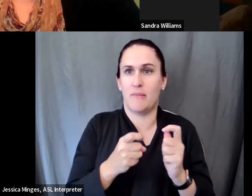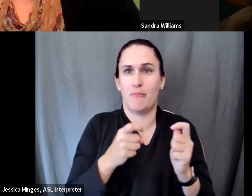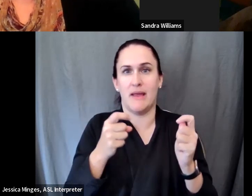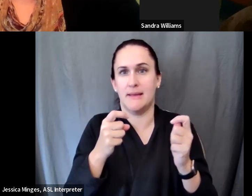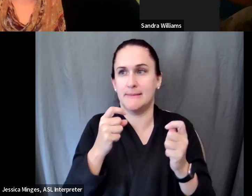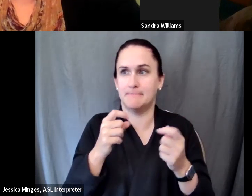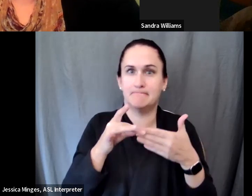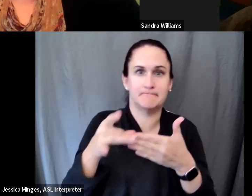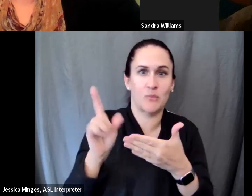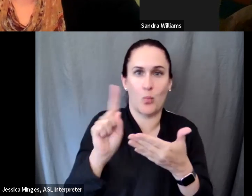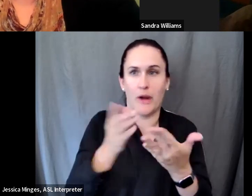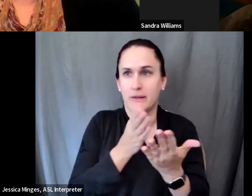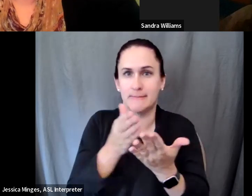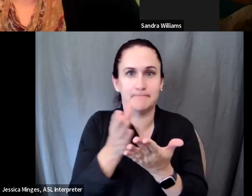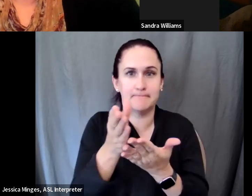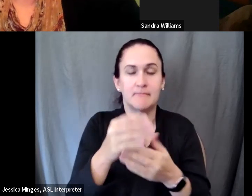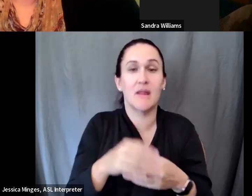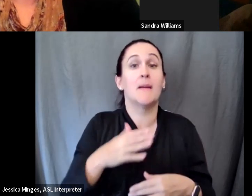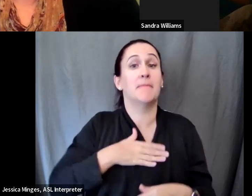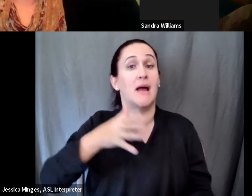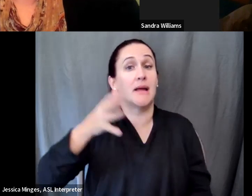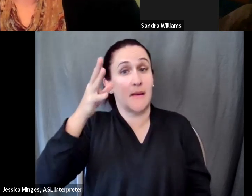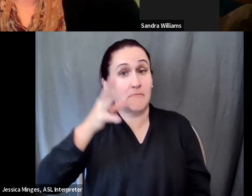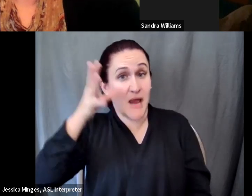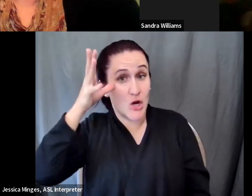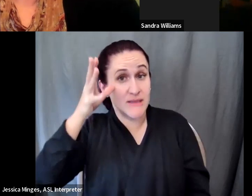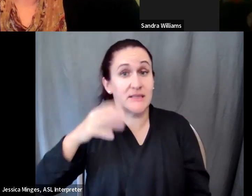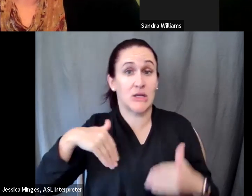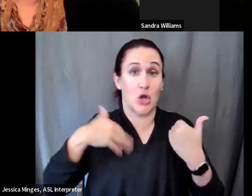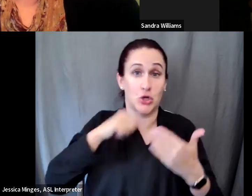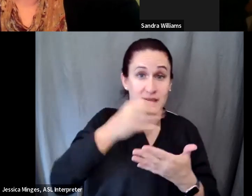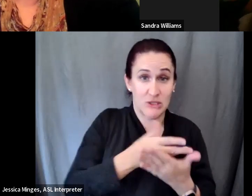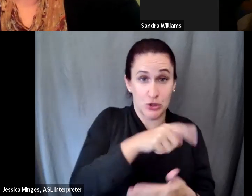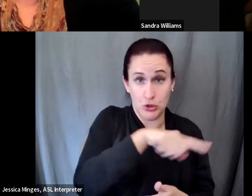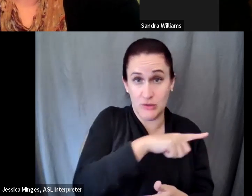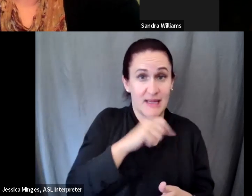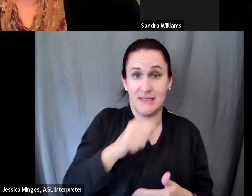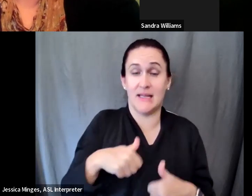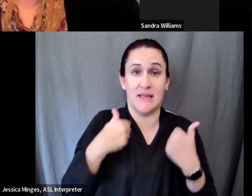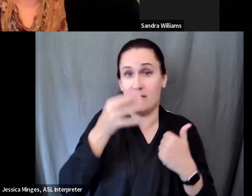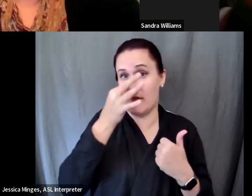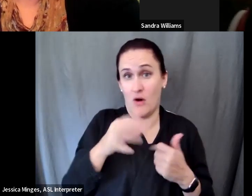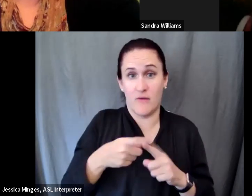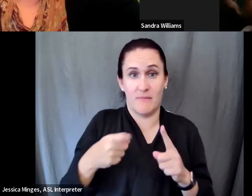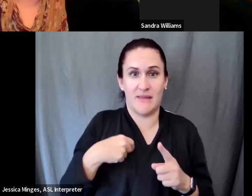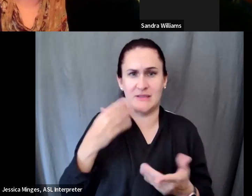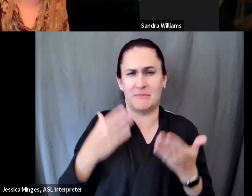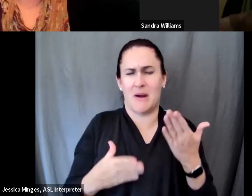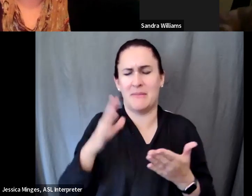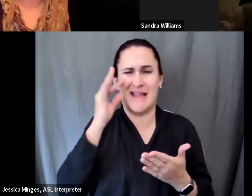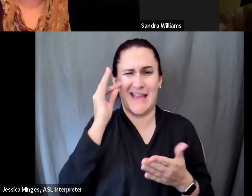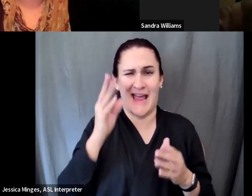my parents and younger sisters didn't live far from me when I'm sorry, there's probably a cat in my